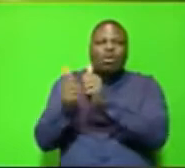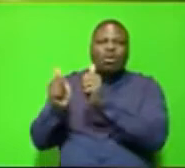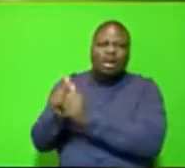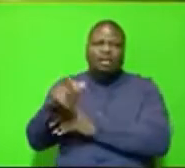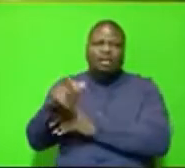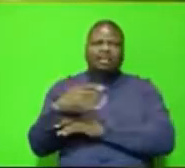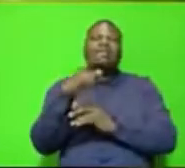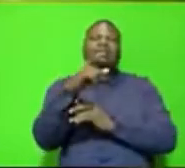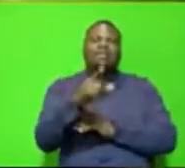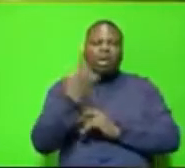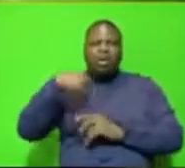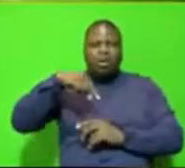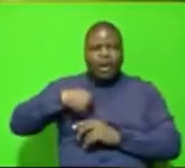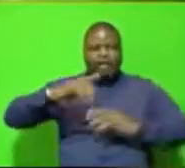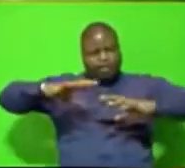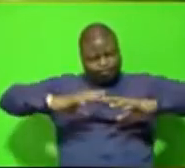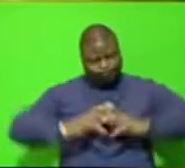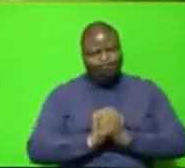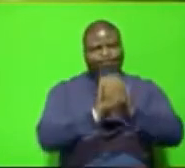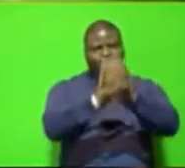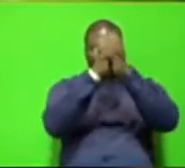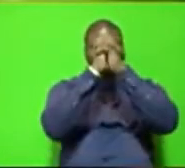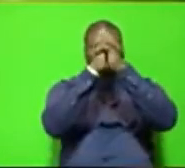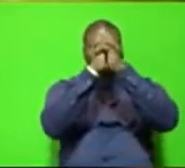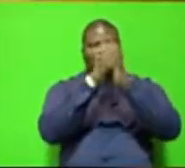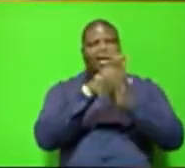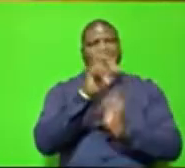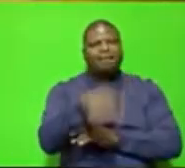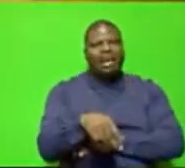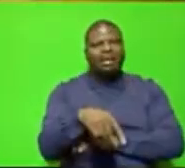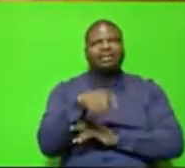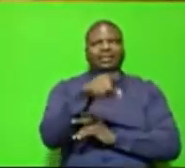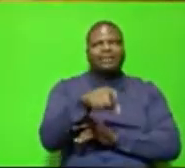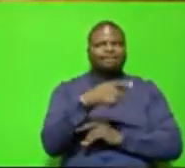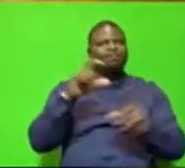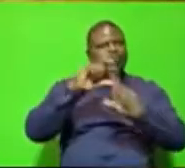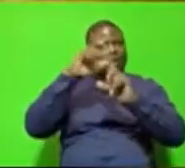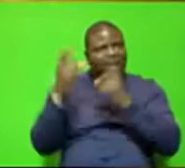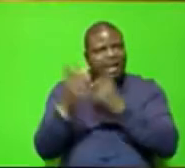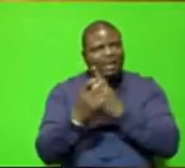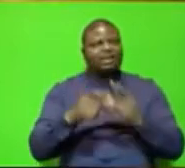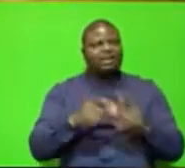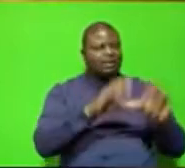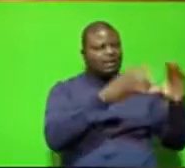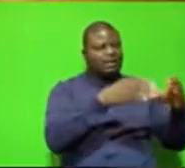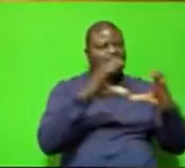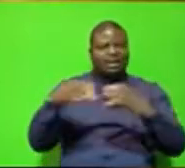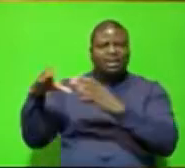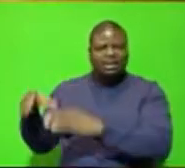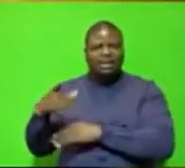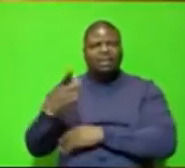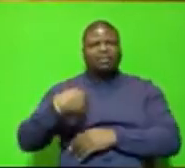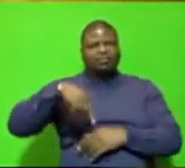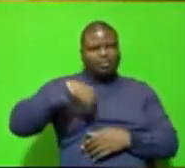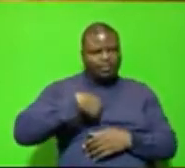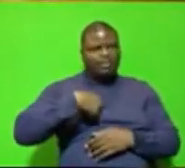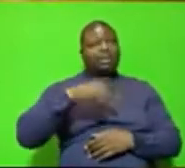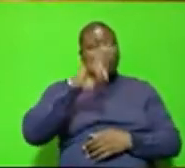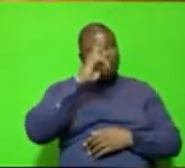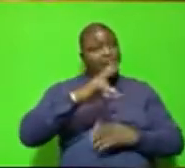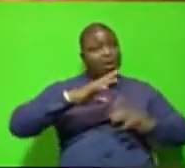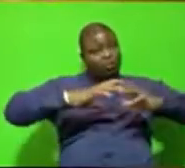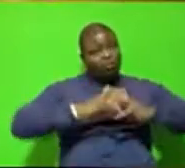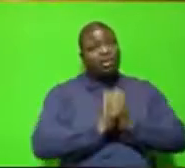solidarity. Let us forge alliances across nations, cultures, and sectors, for our solidarity is our